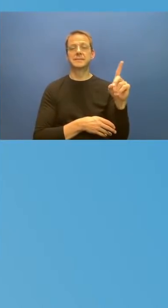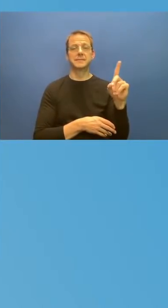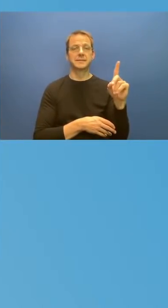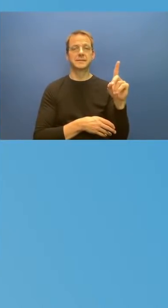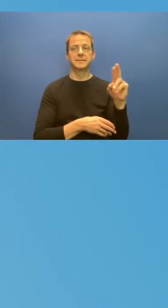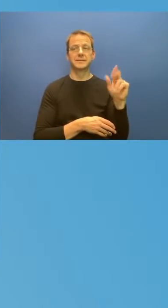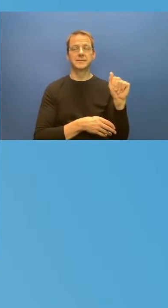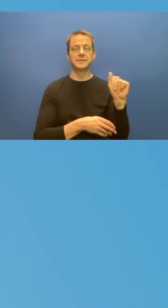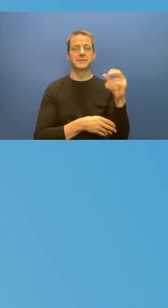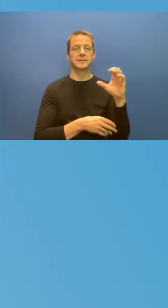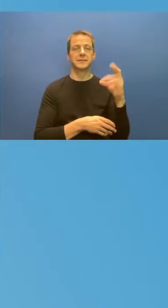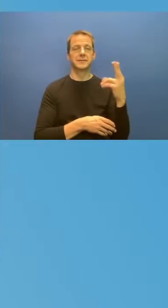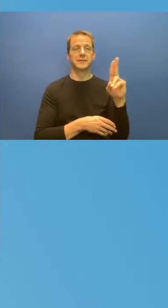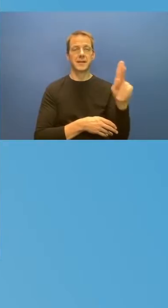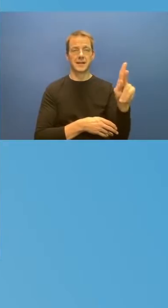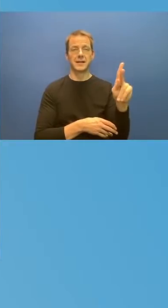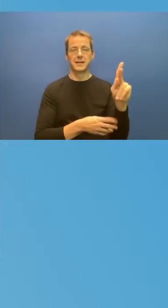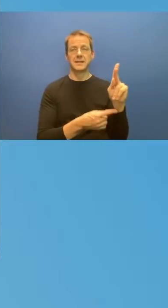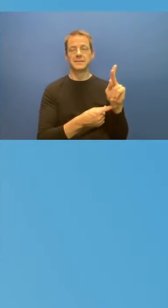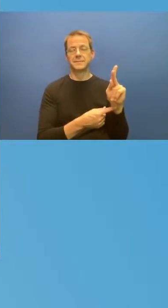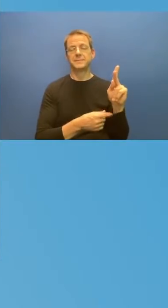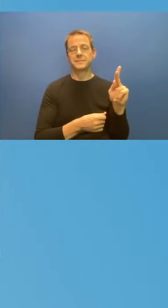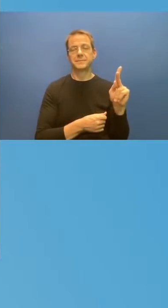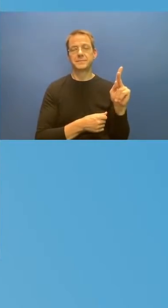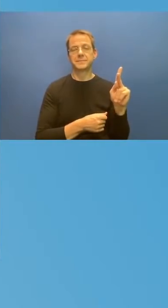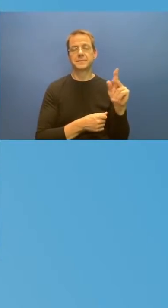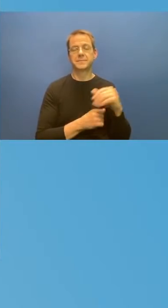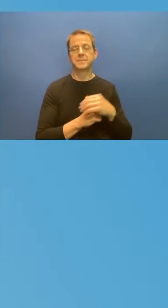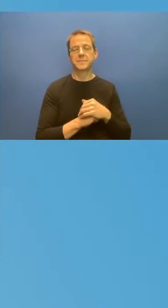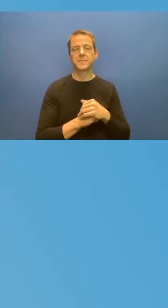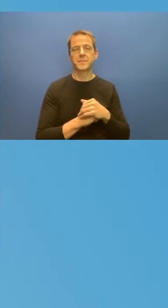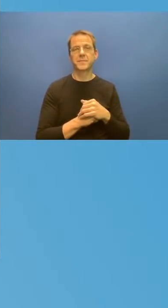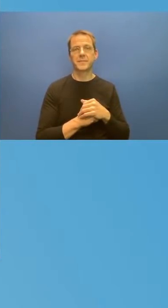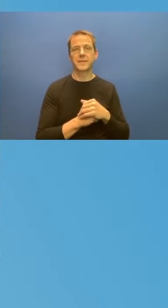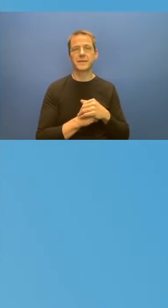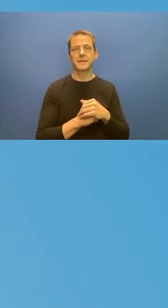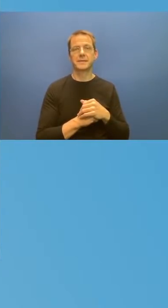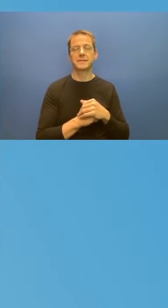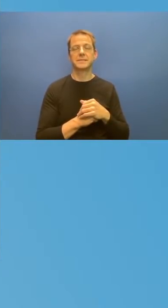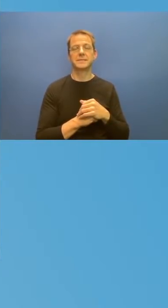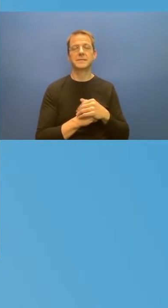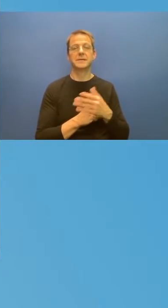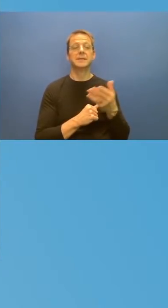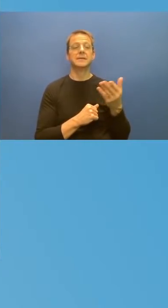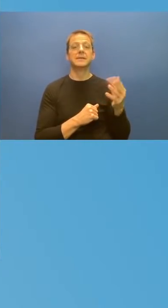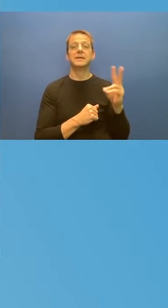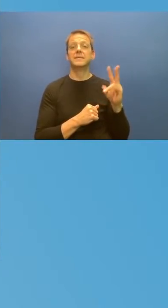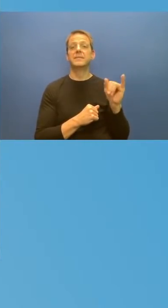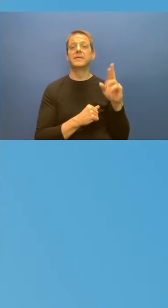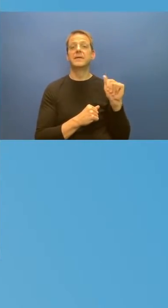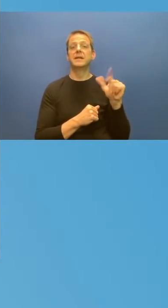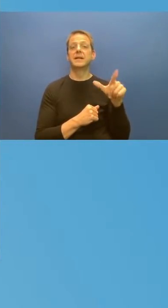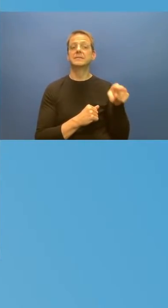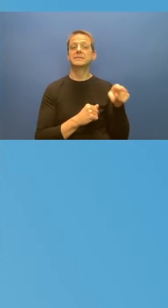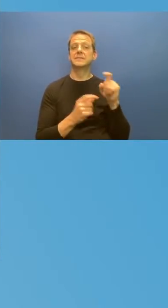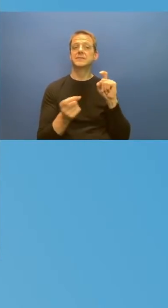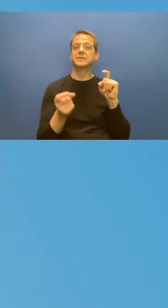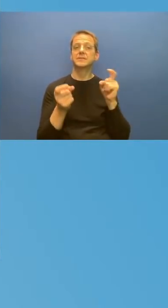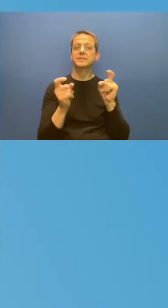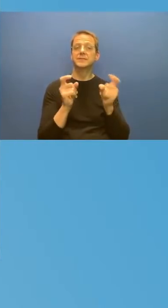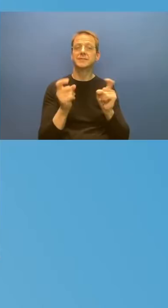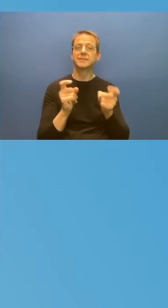viral evolution, we certainly have to appreciate this is a very random process, right? So as somebody who kind of cut their eye teeth